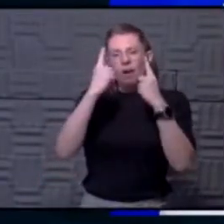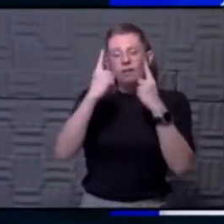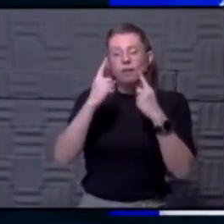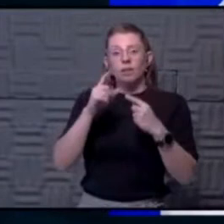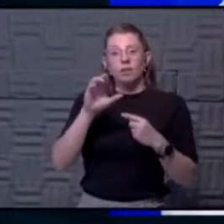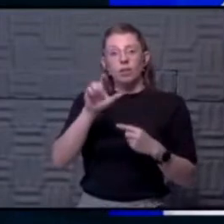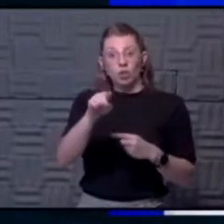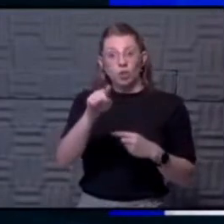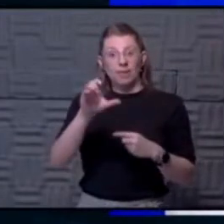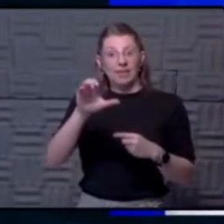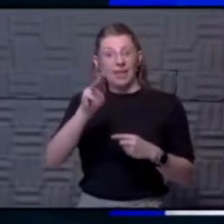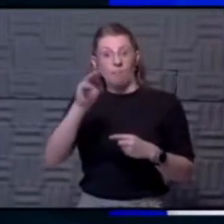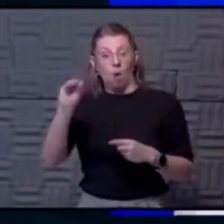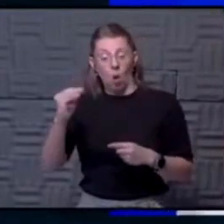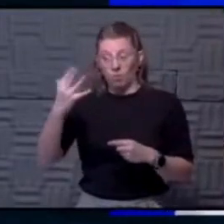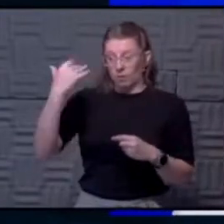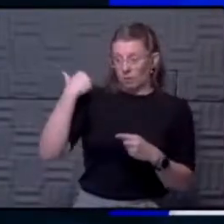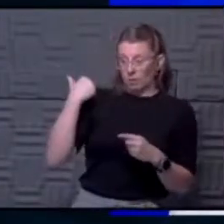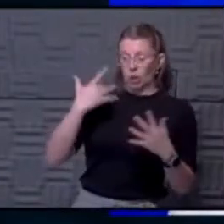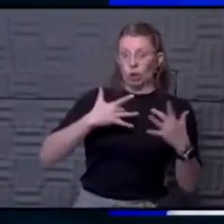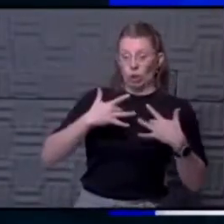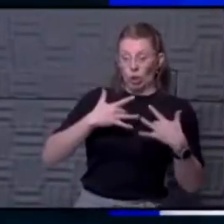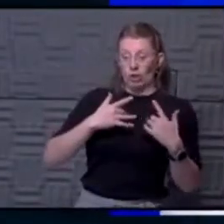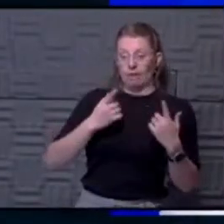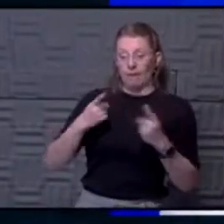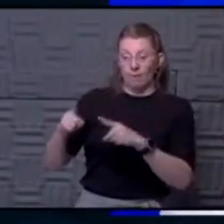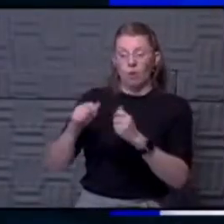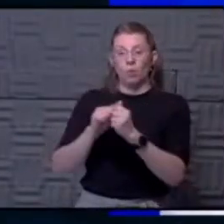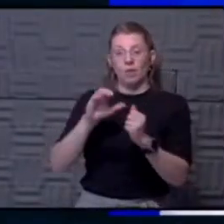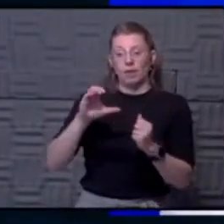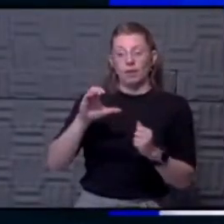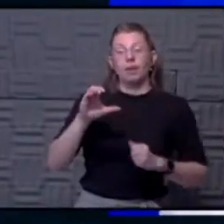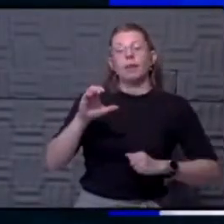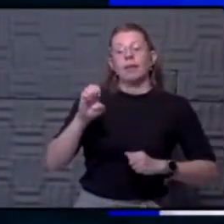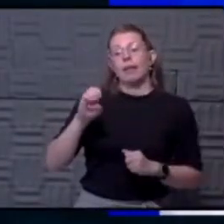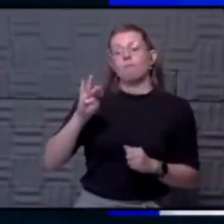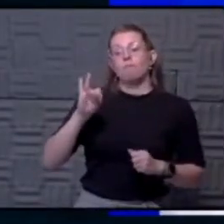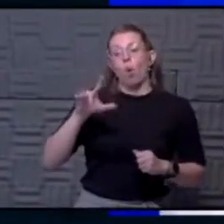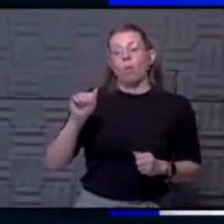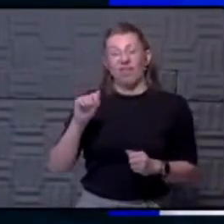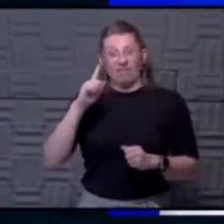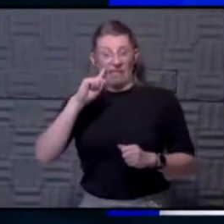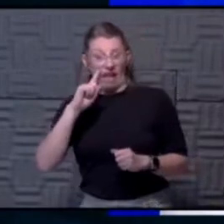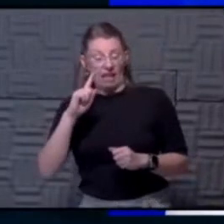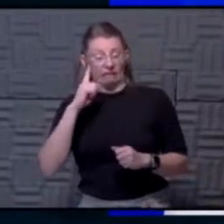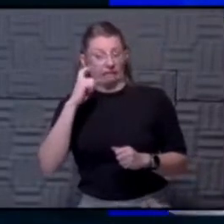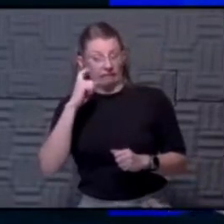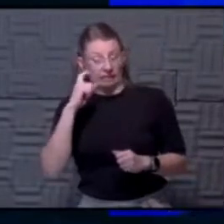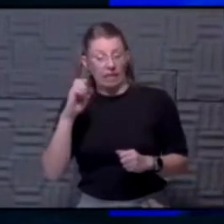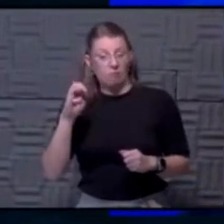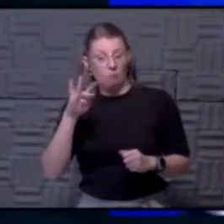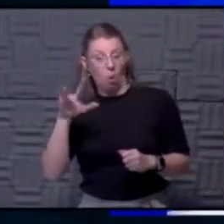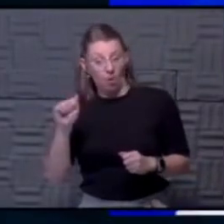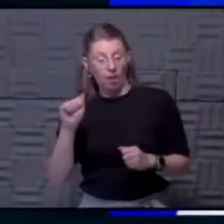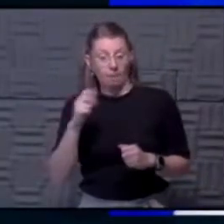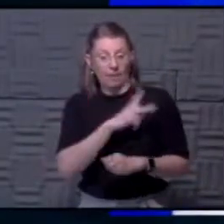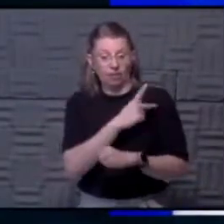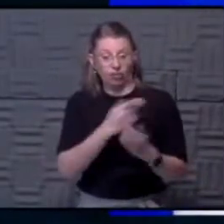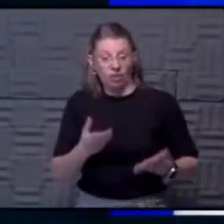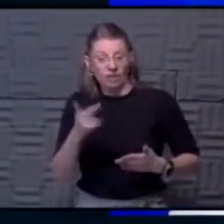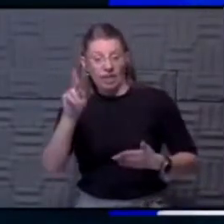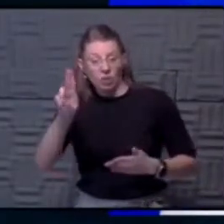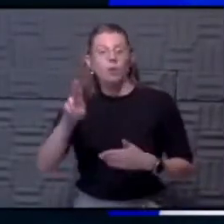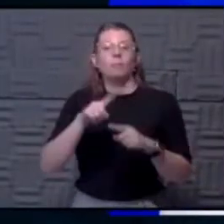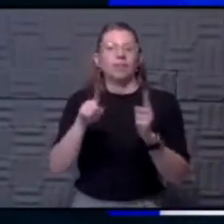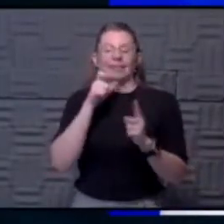here when we were last concerned, and fortunately, we thought we might have had some Ebola patients at KU, but we did not. What's your sense